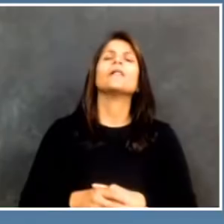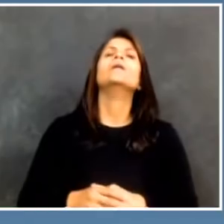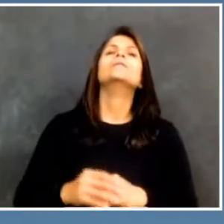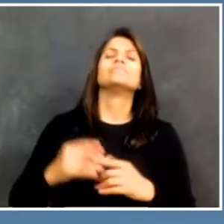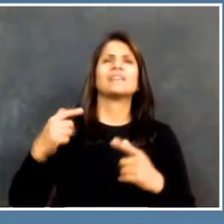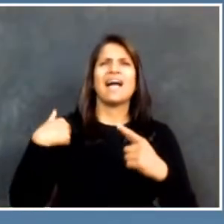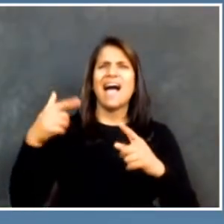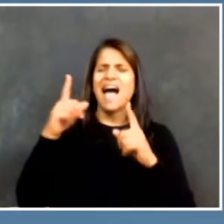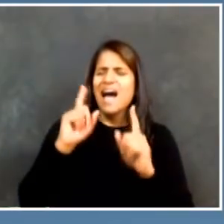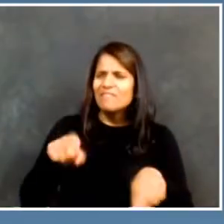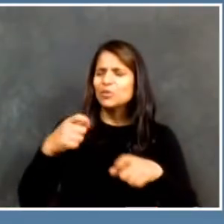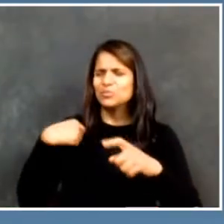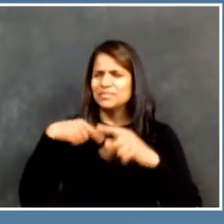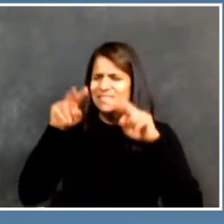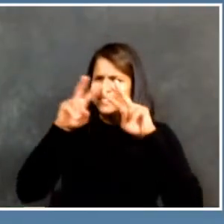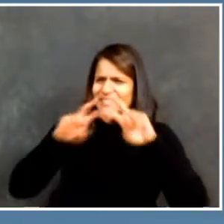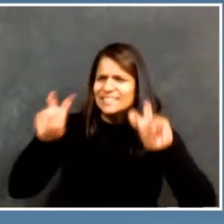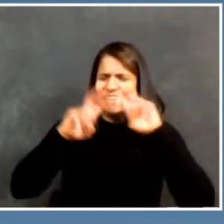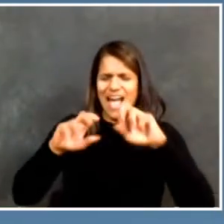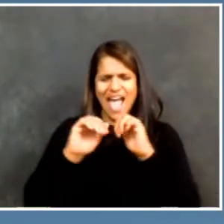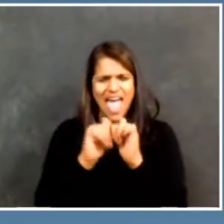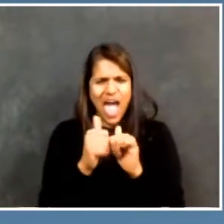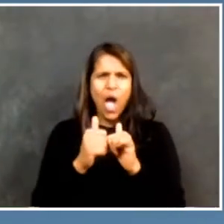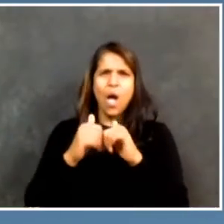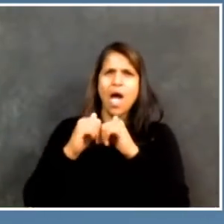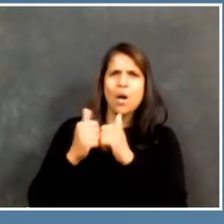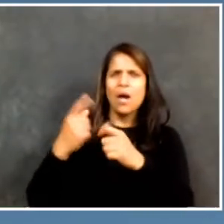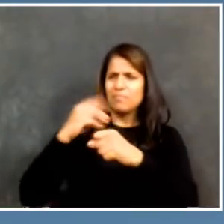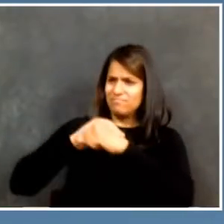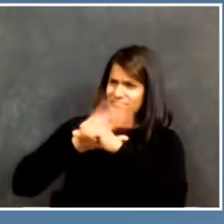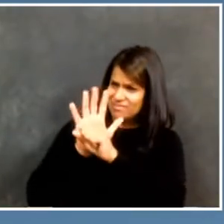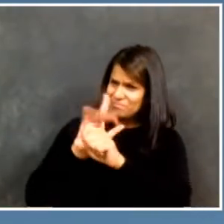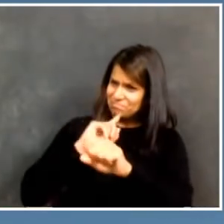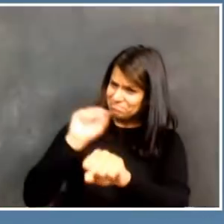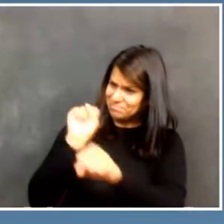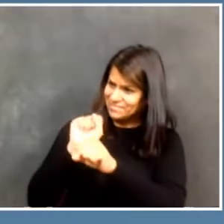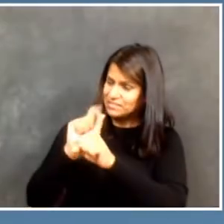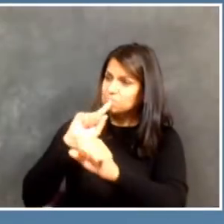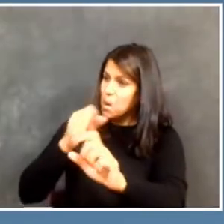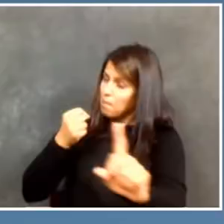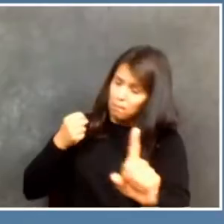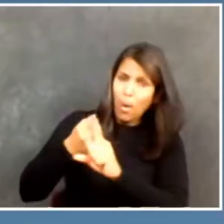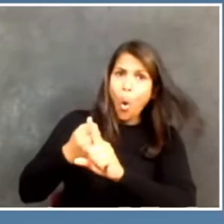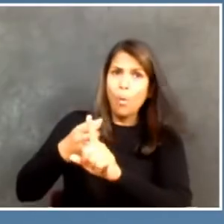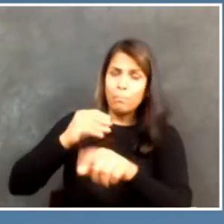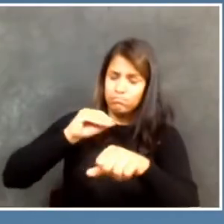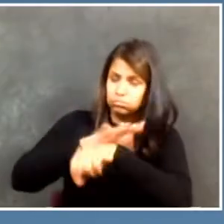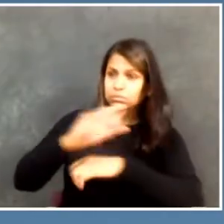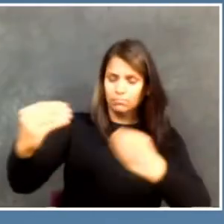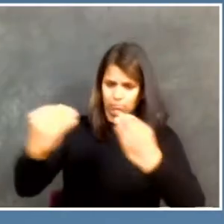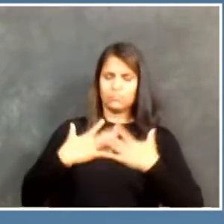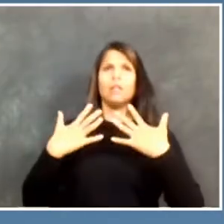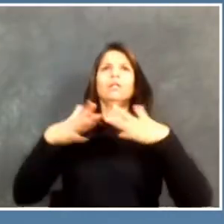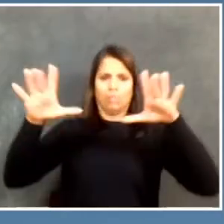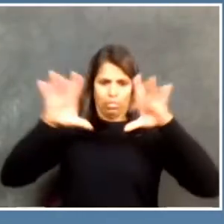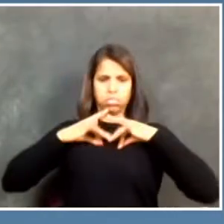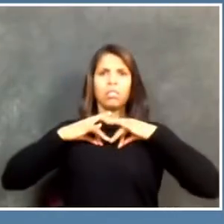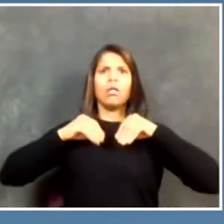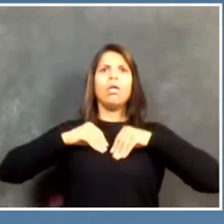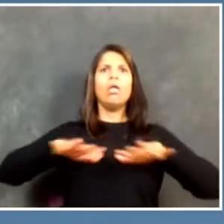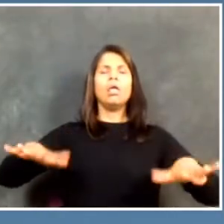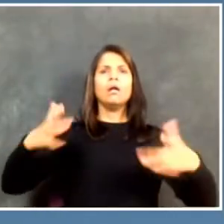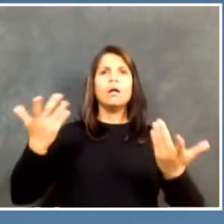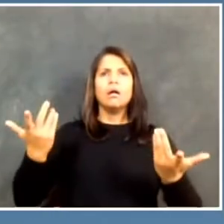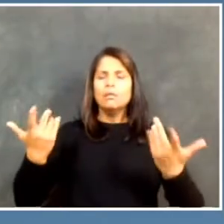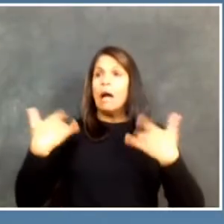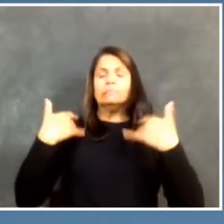the body. And, one of the things that we still have to learn more about is how does this virus affect the heart?